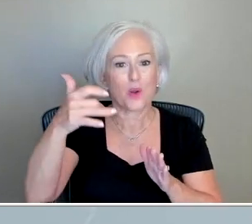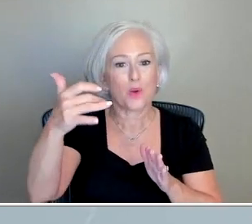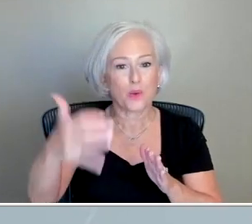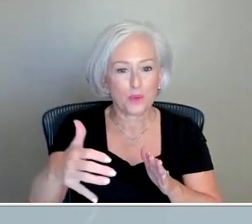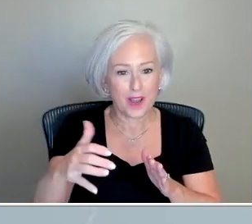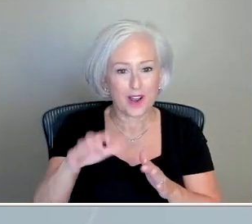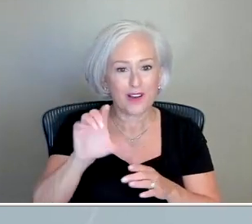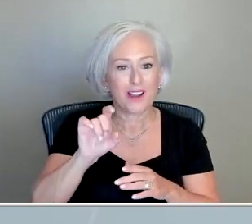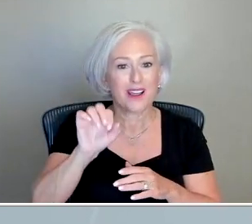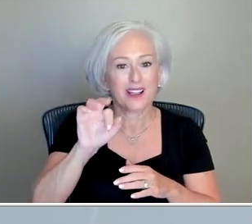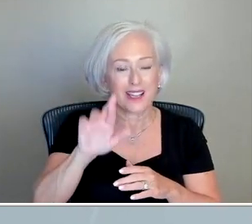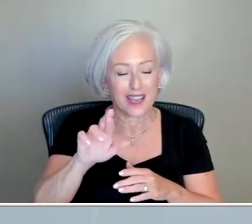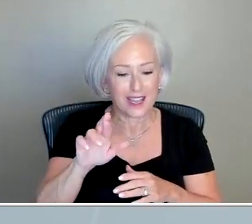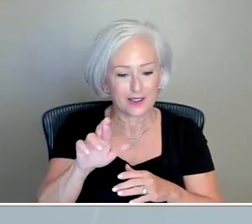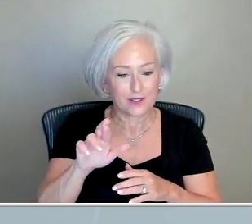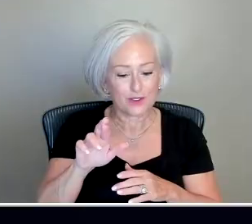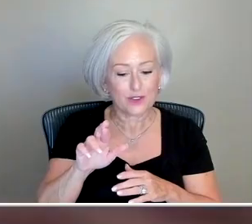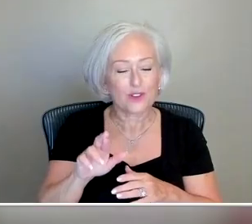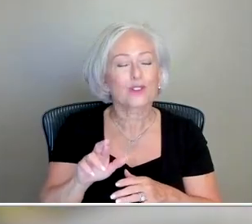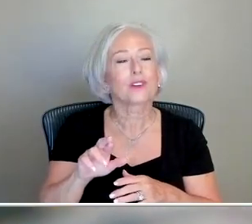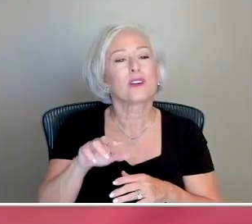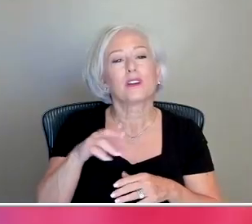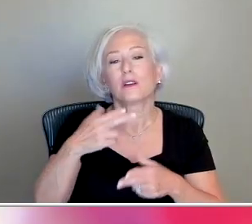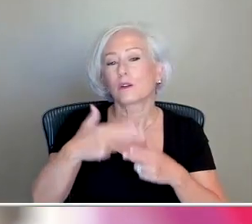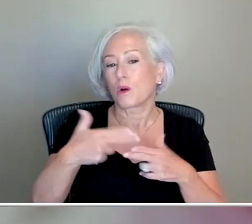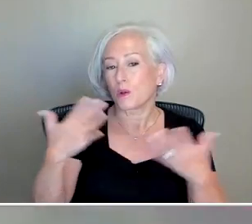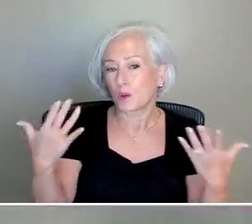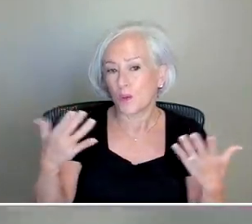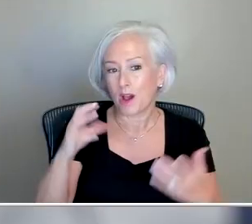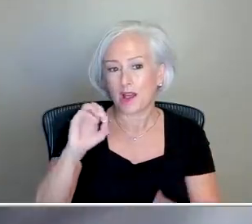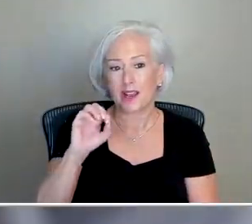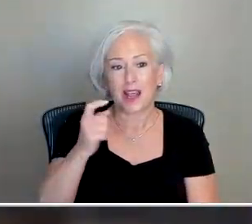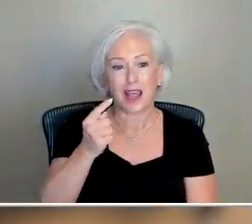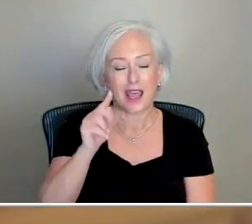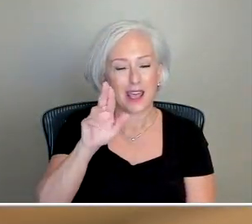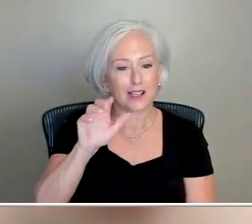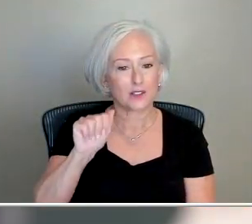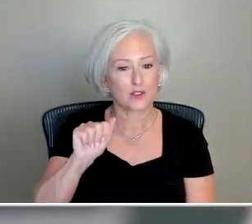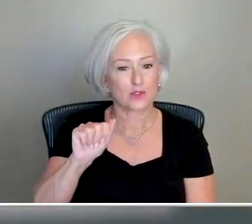Osteosarcoma. And today we're asking, where are they now?